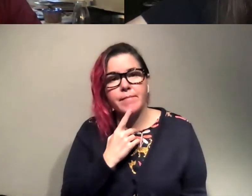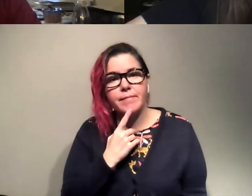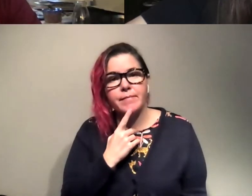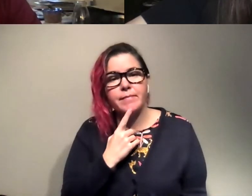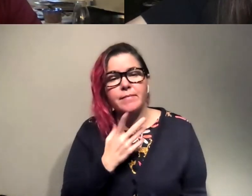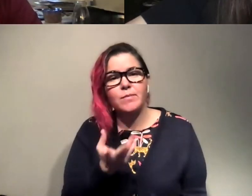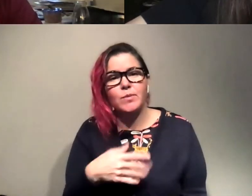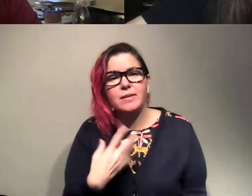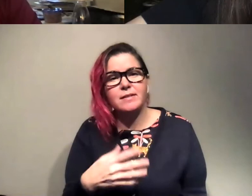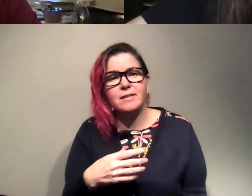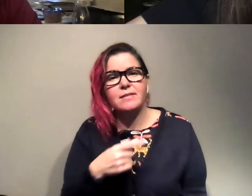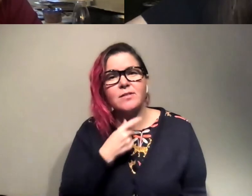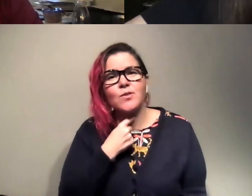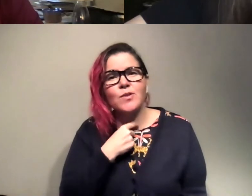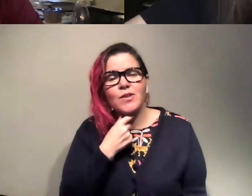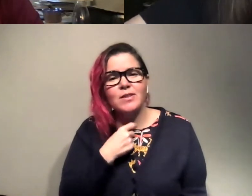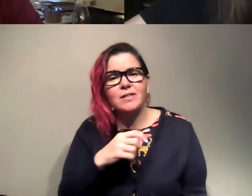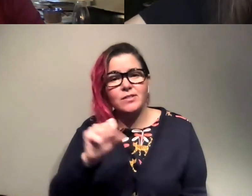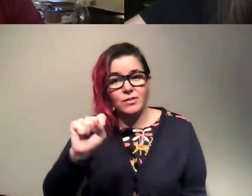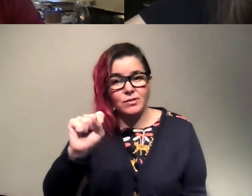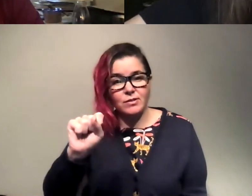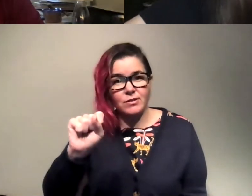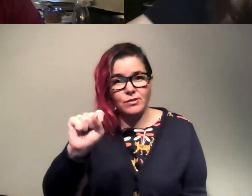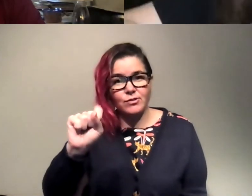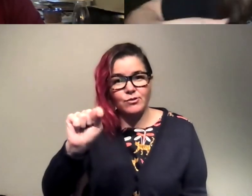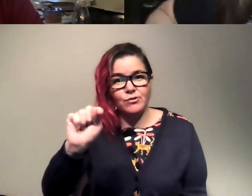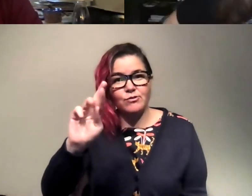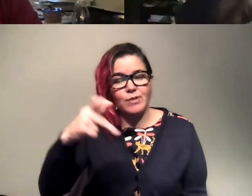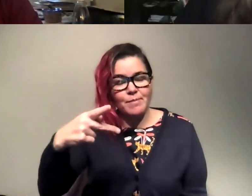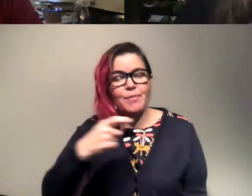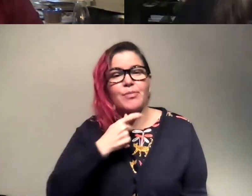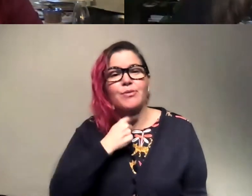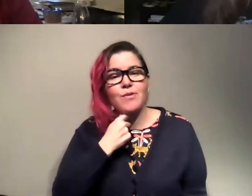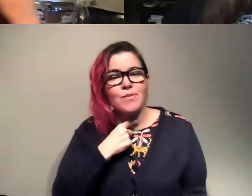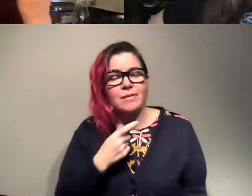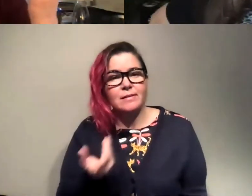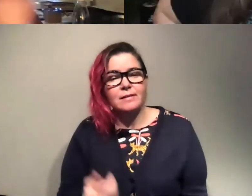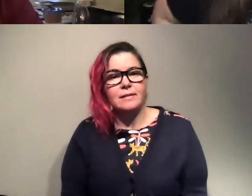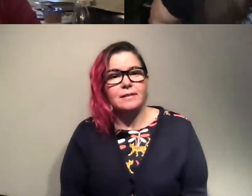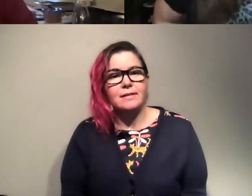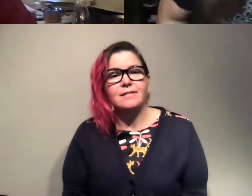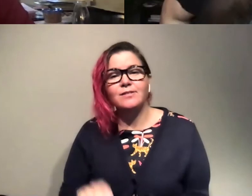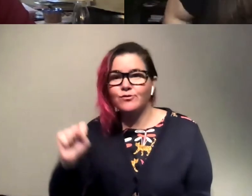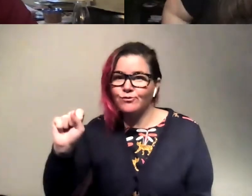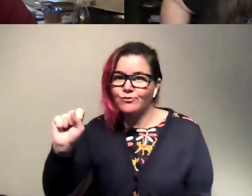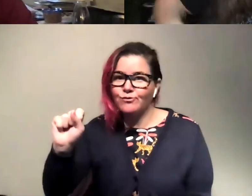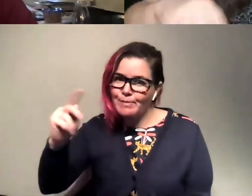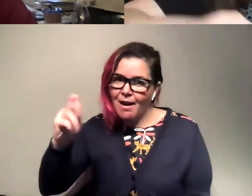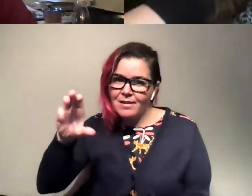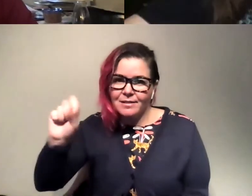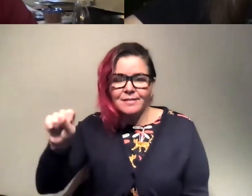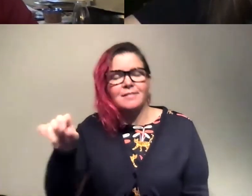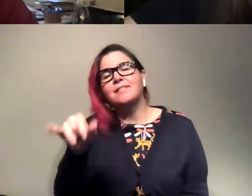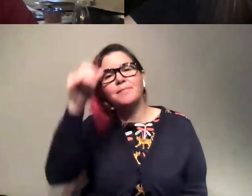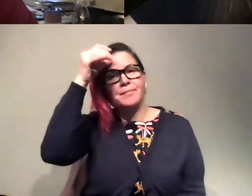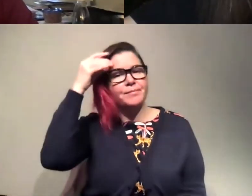what's the thing with the sore throat? Strep throat. Strep throat, yes, streptococcus.